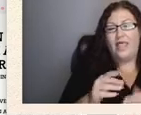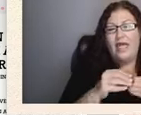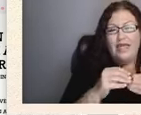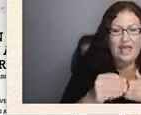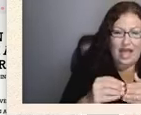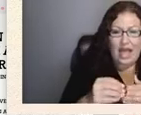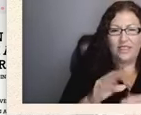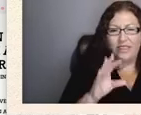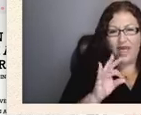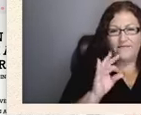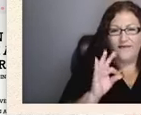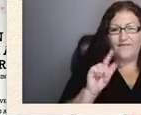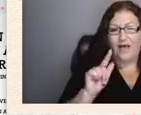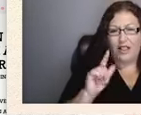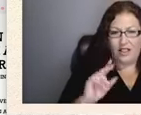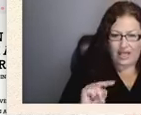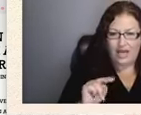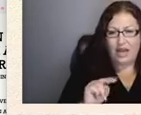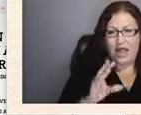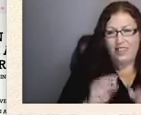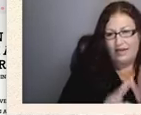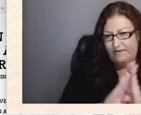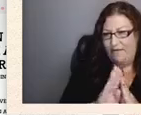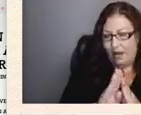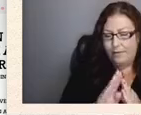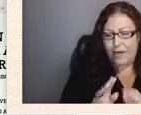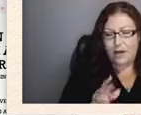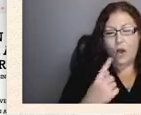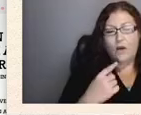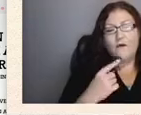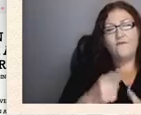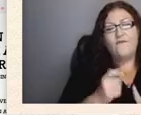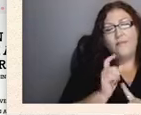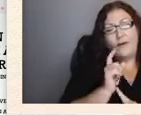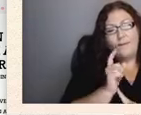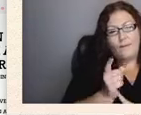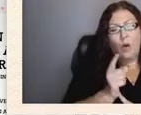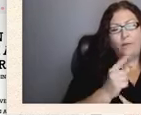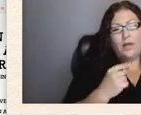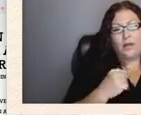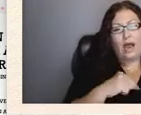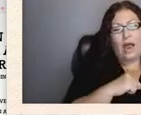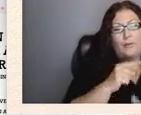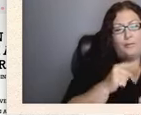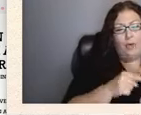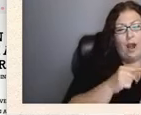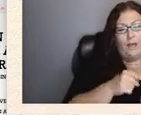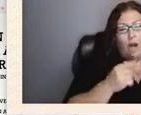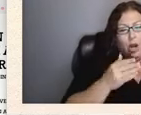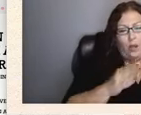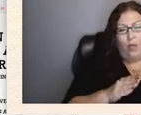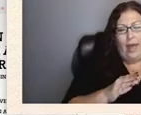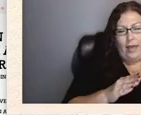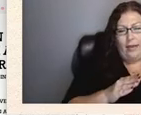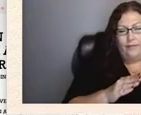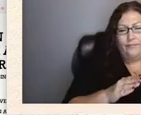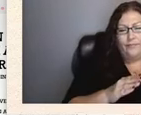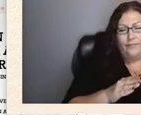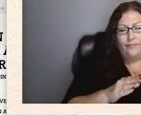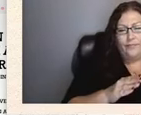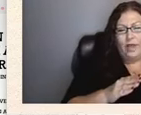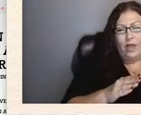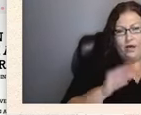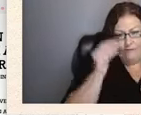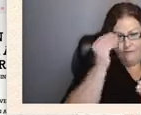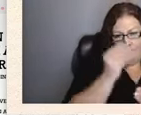development. And for the moment, our primary way of publicizing ourselves